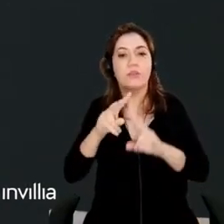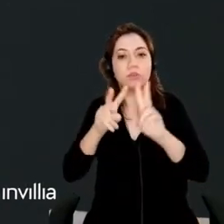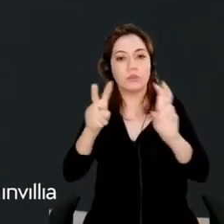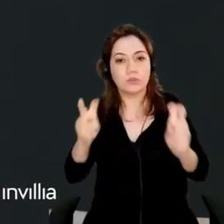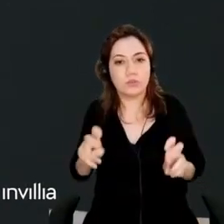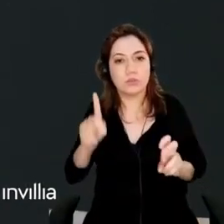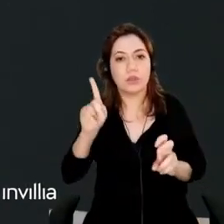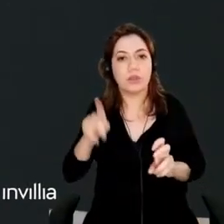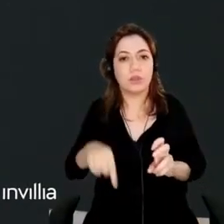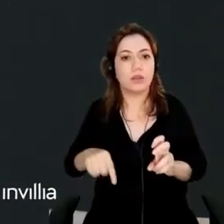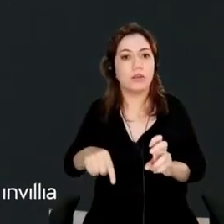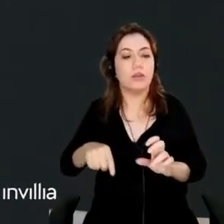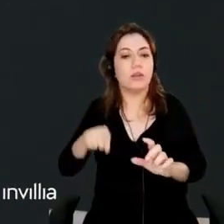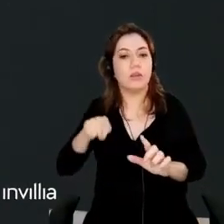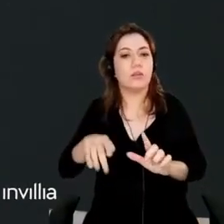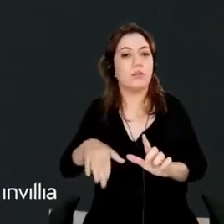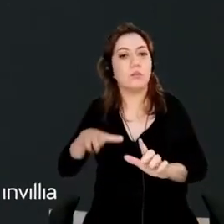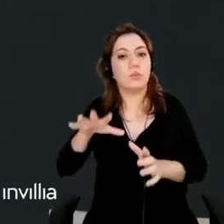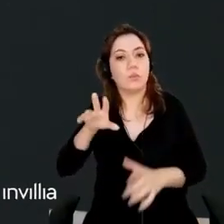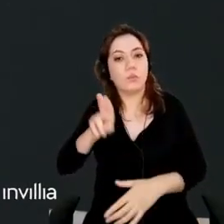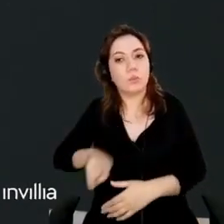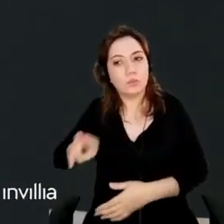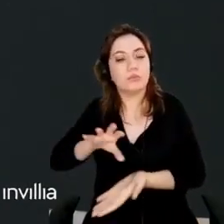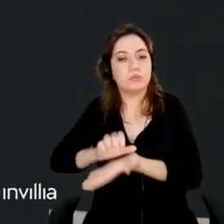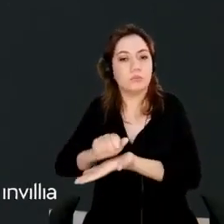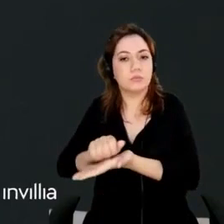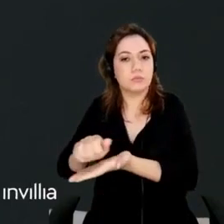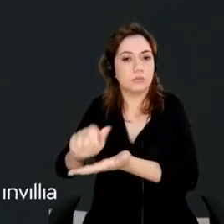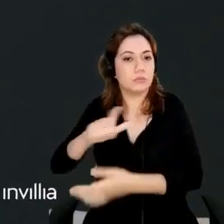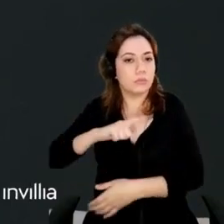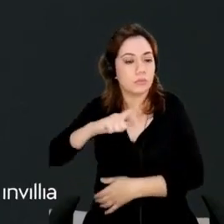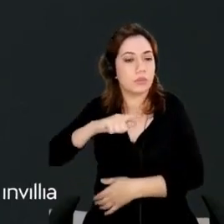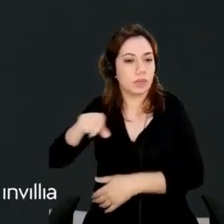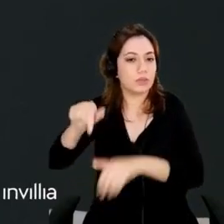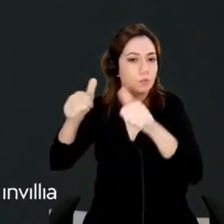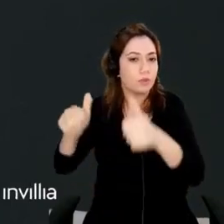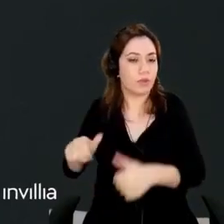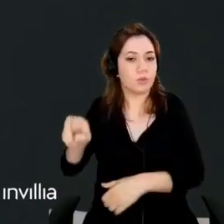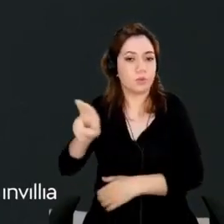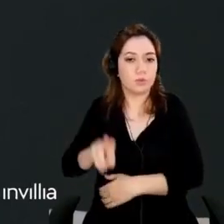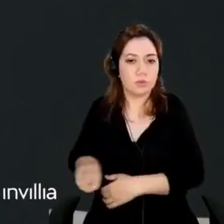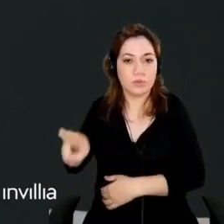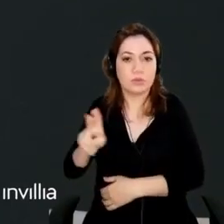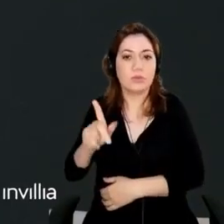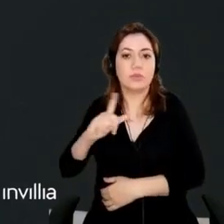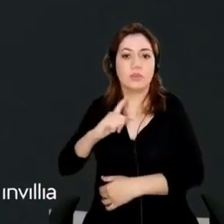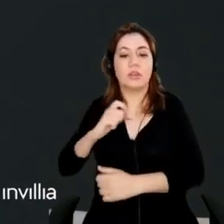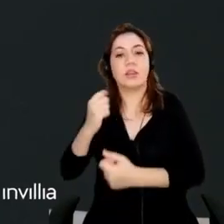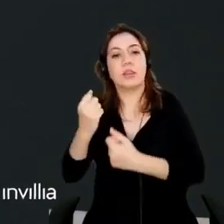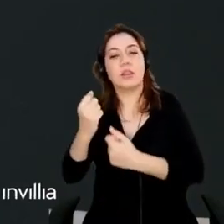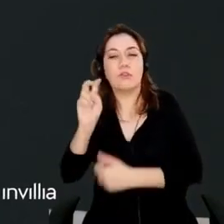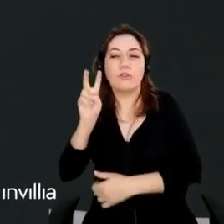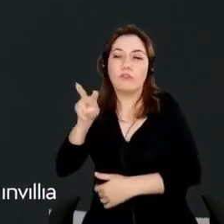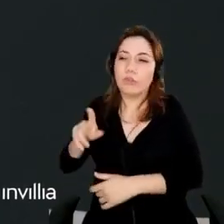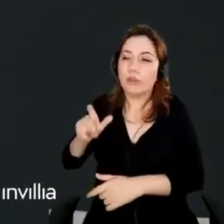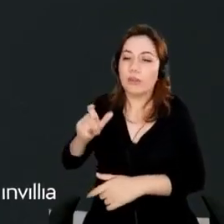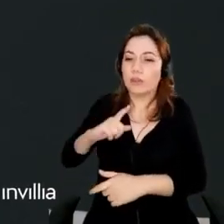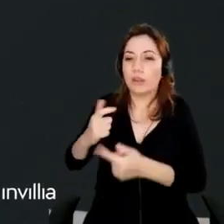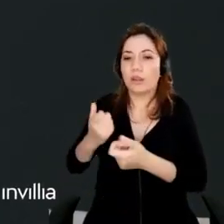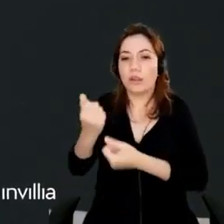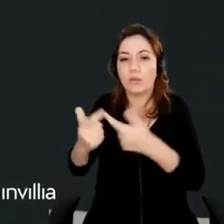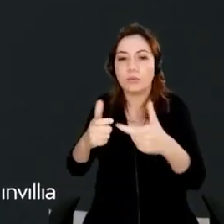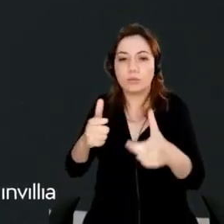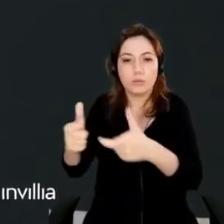these models are taking. And in fact, I think I've read in certain places that, you know, to train some of these models can use, you